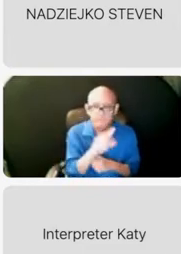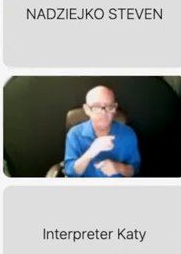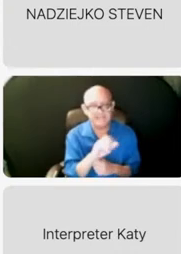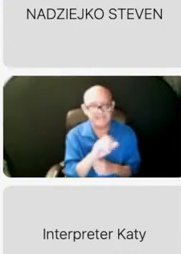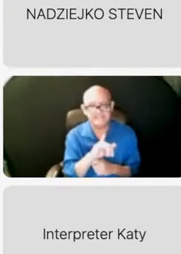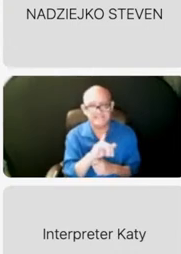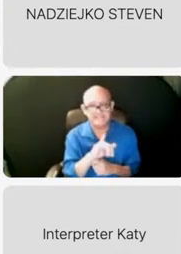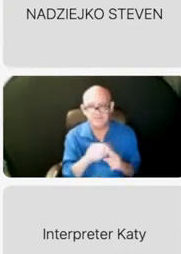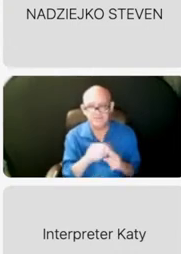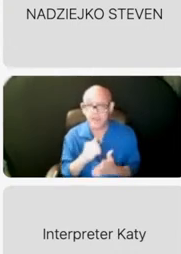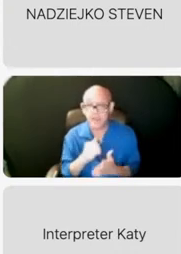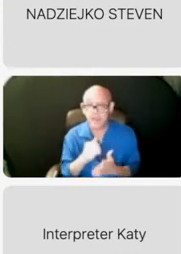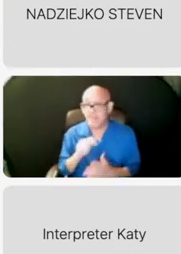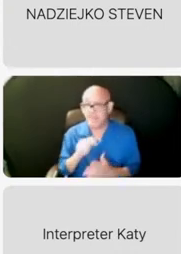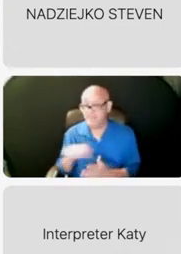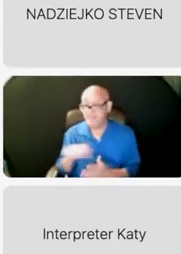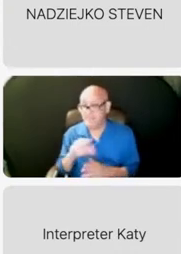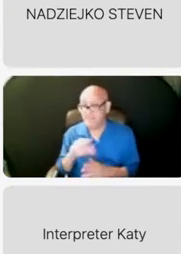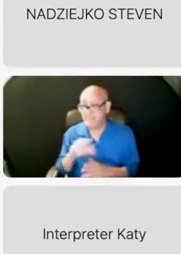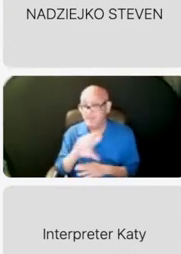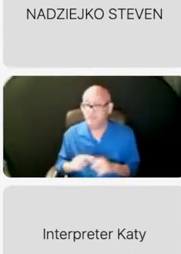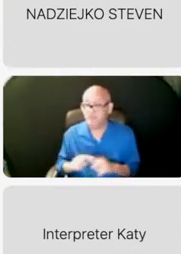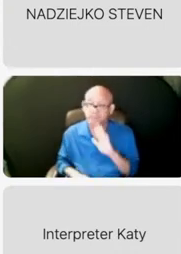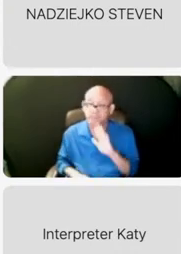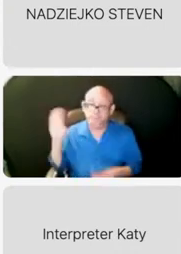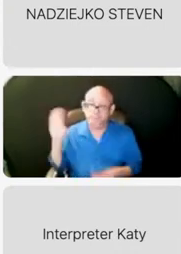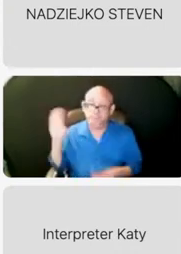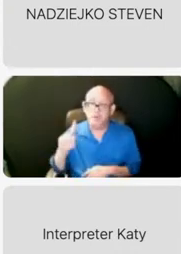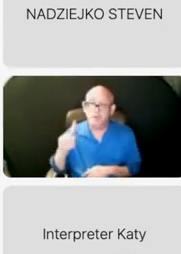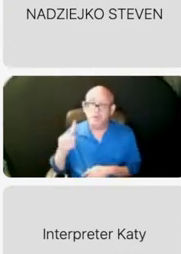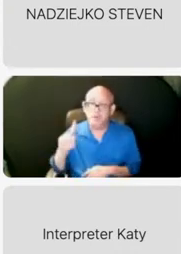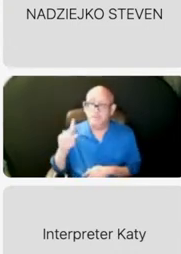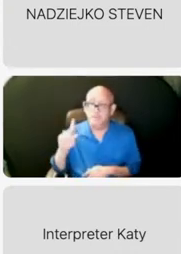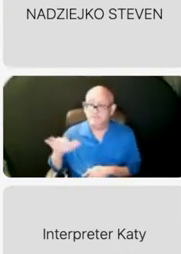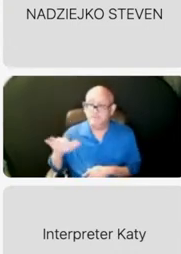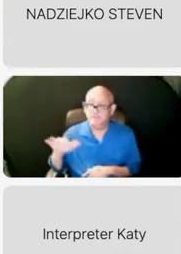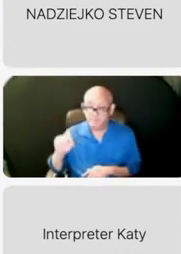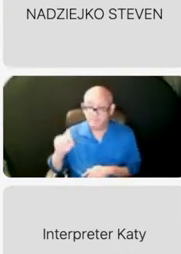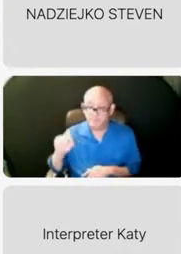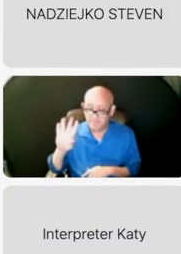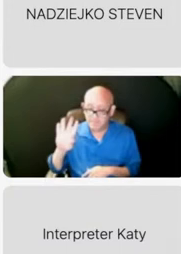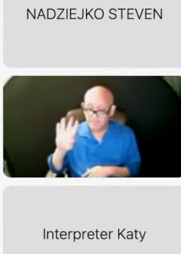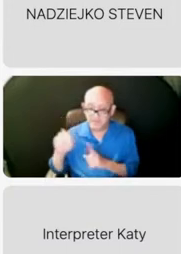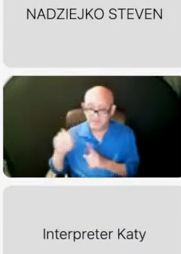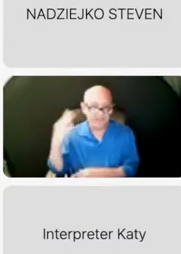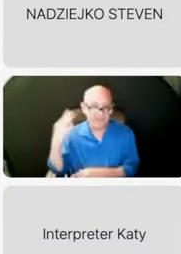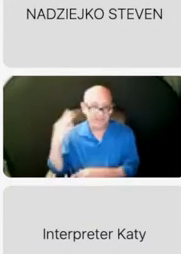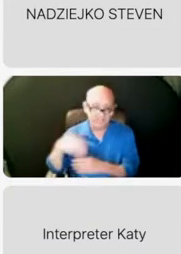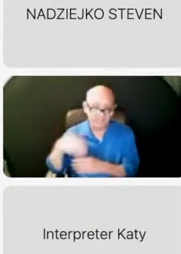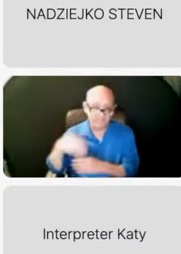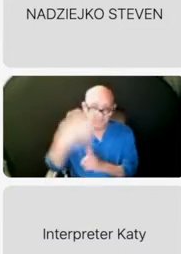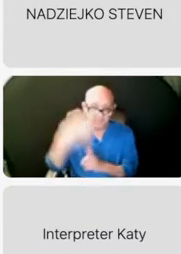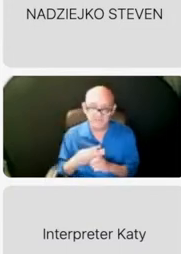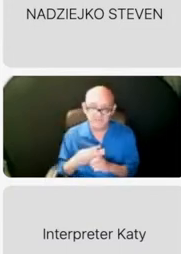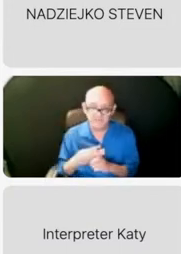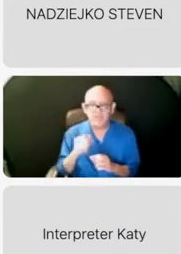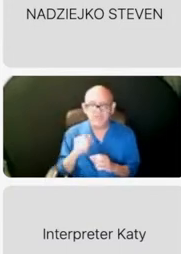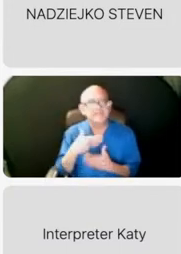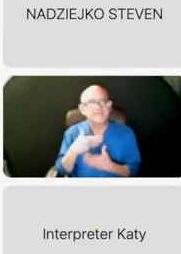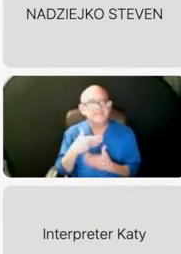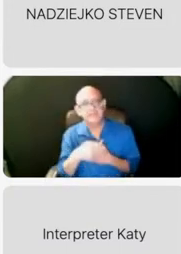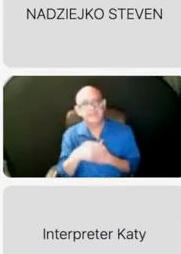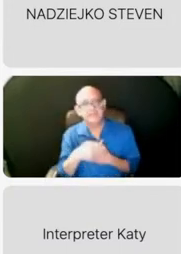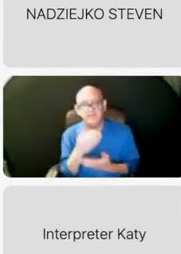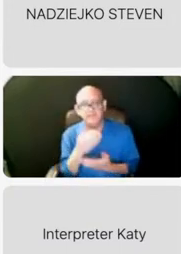over 150 million during 2020 in just four months these are important external factors that will help benefit case of armor